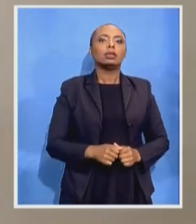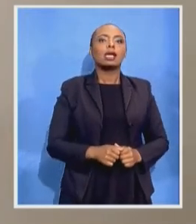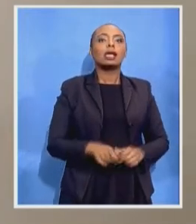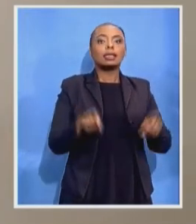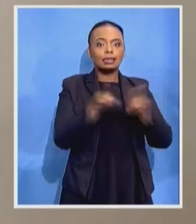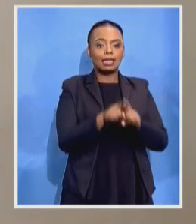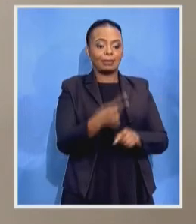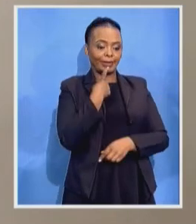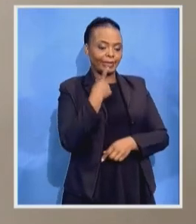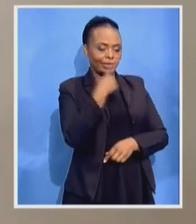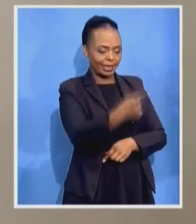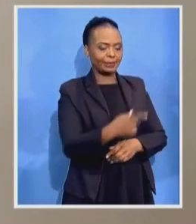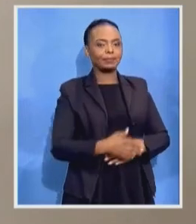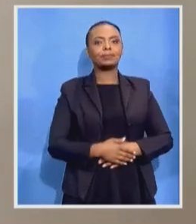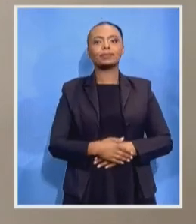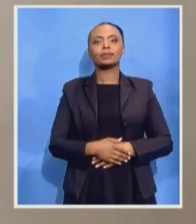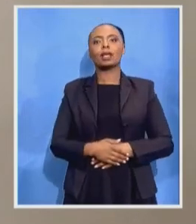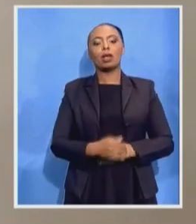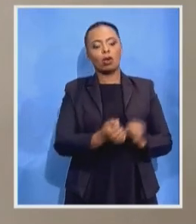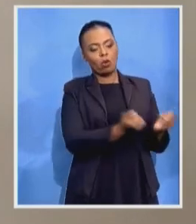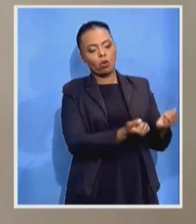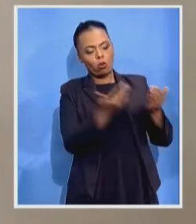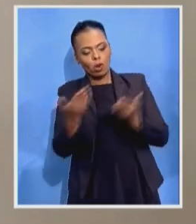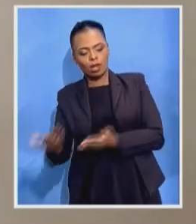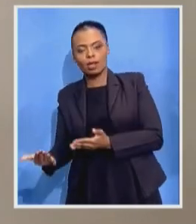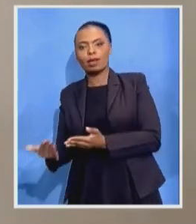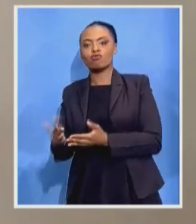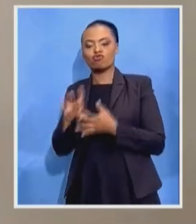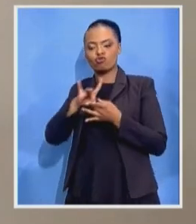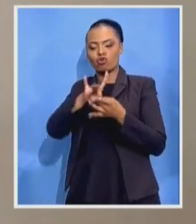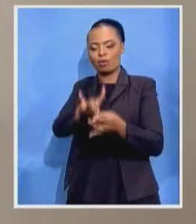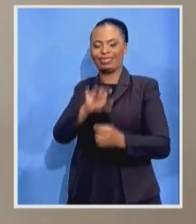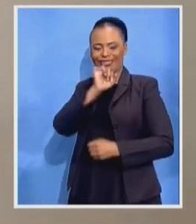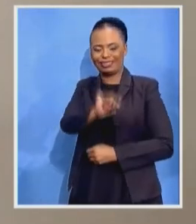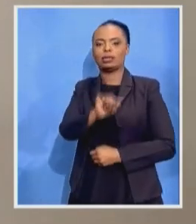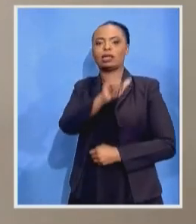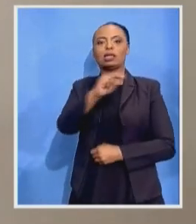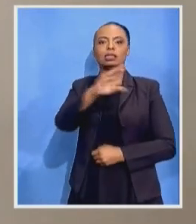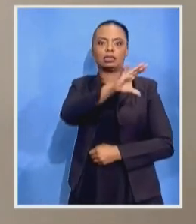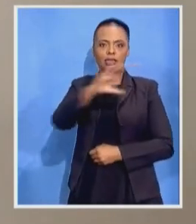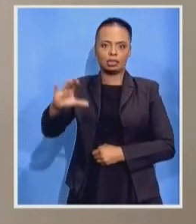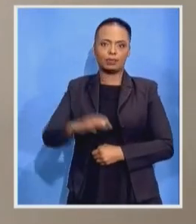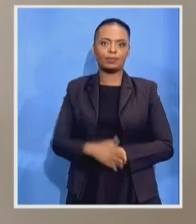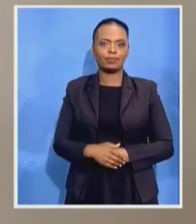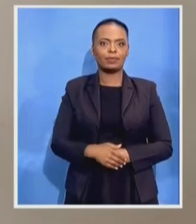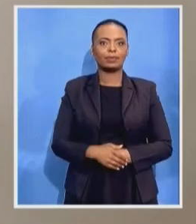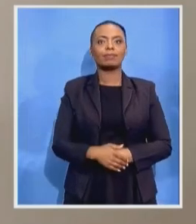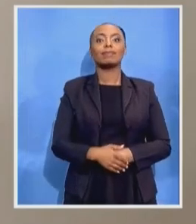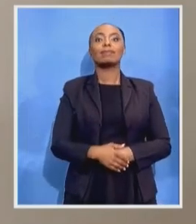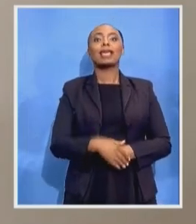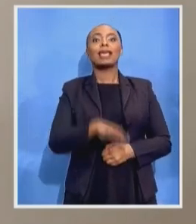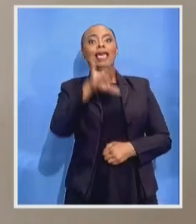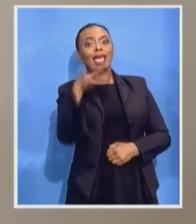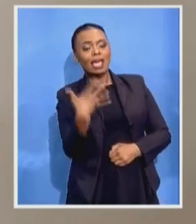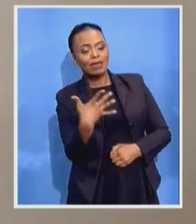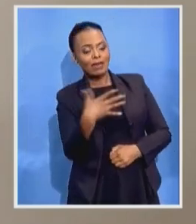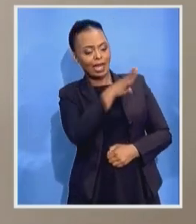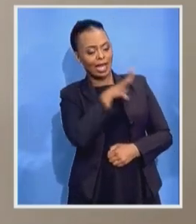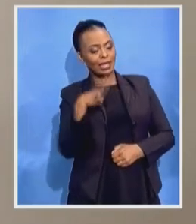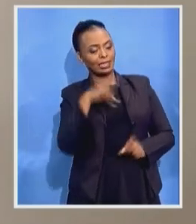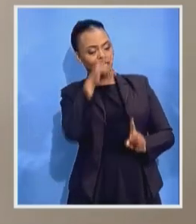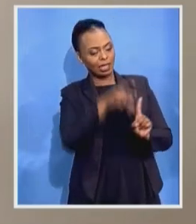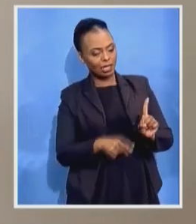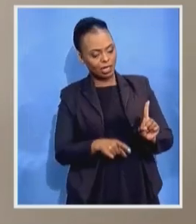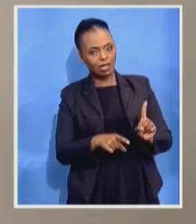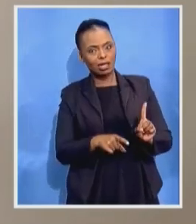ANC's commitment that any candidate councillor who is implicated in gender-based violence